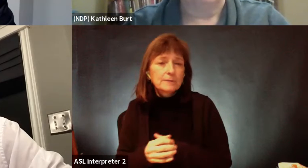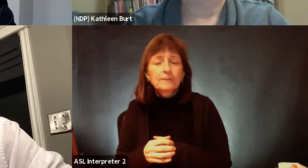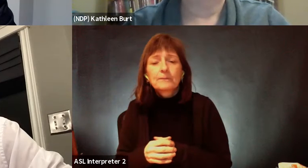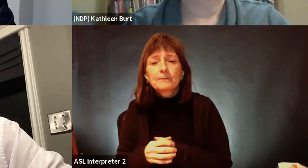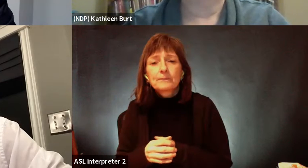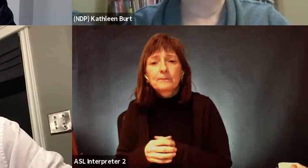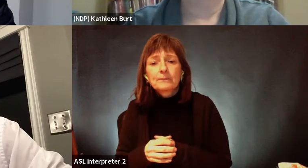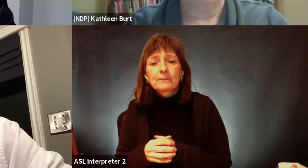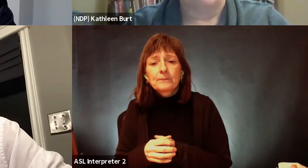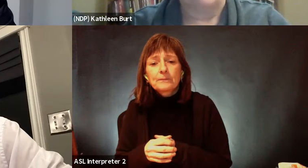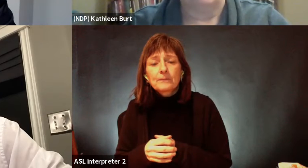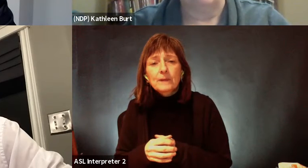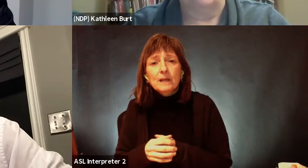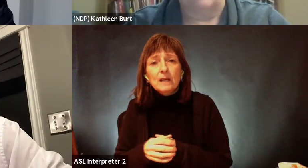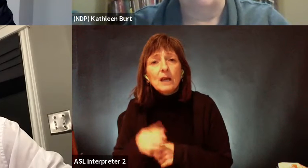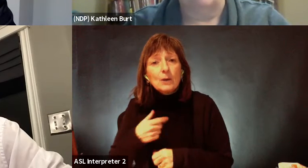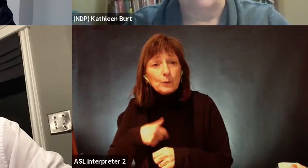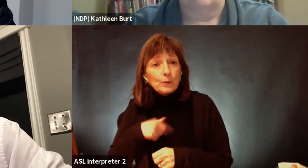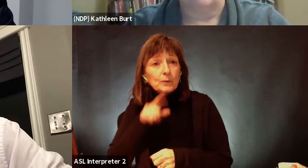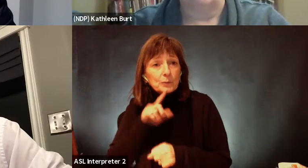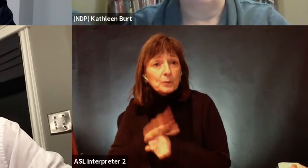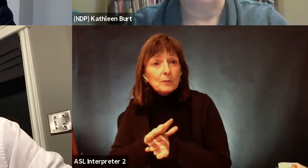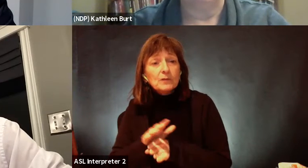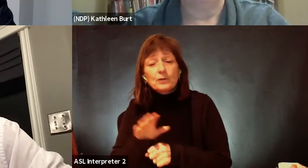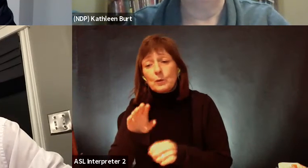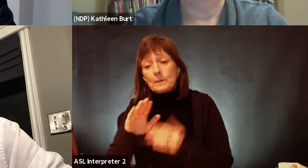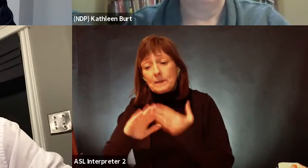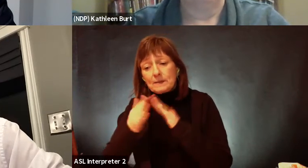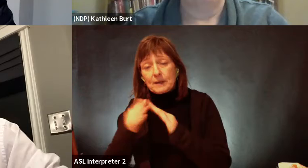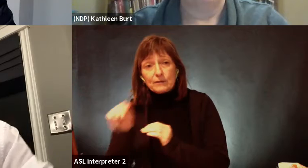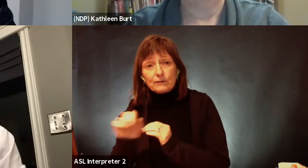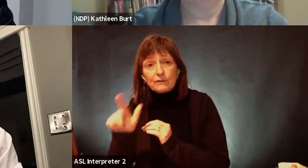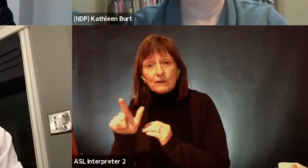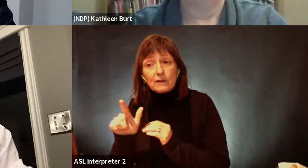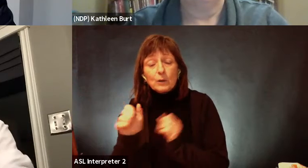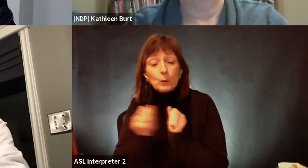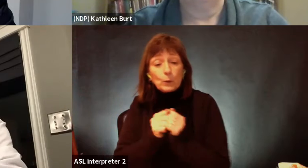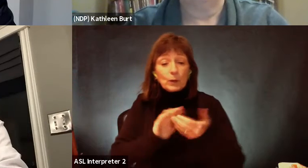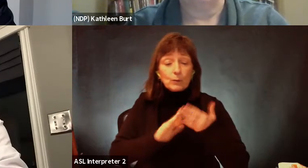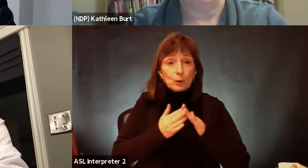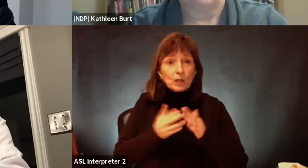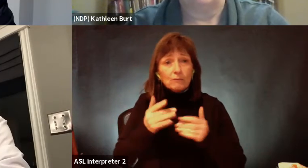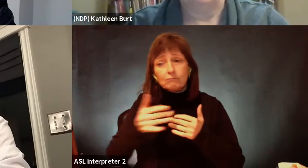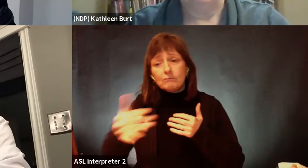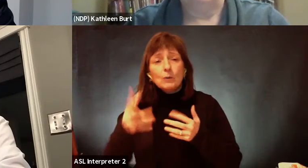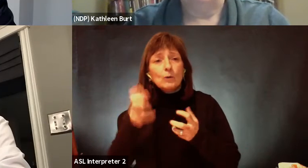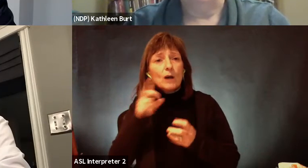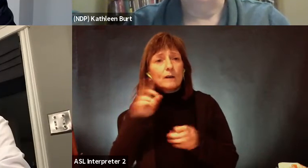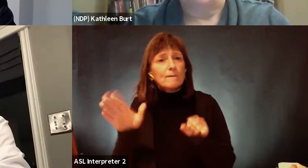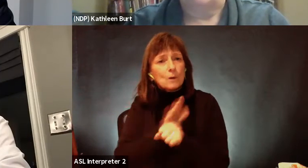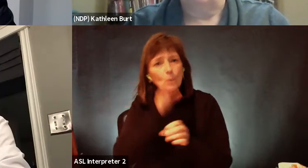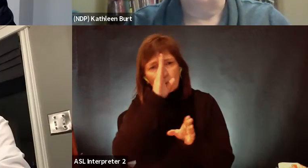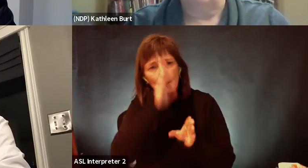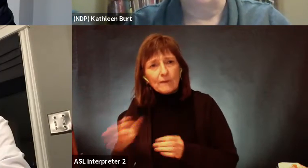work directly with the municipalities Newfoundland and our communities to develop a multi-year infrastructure plan.